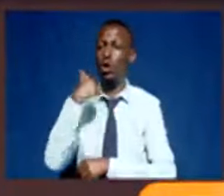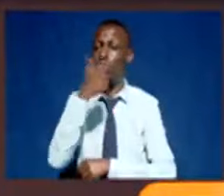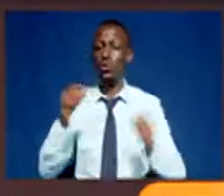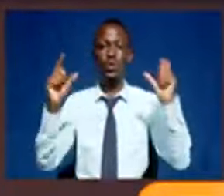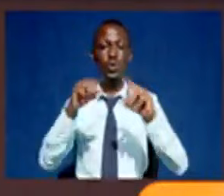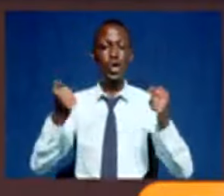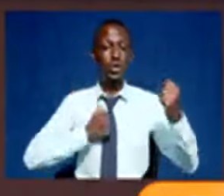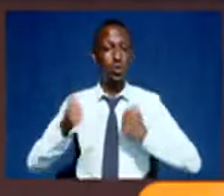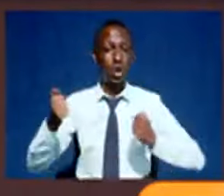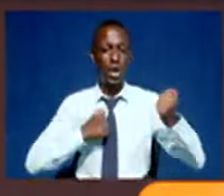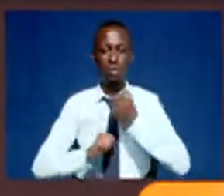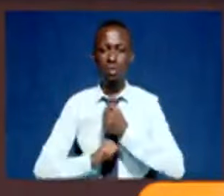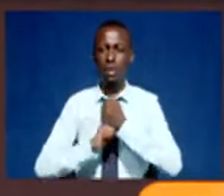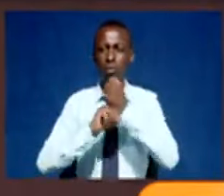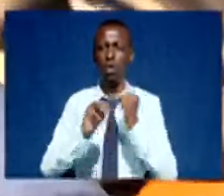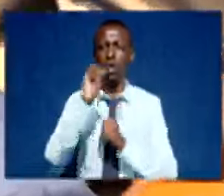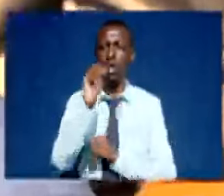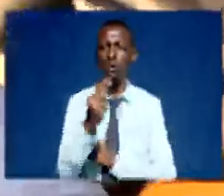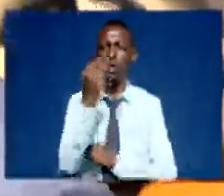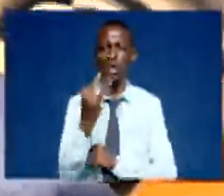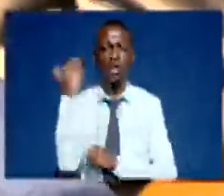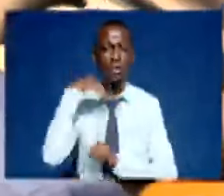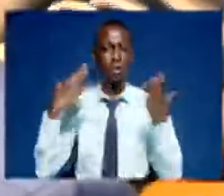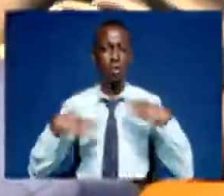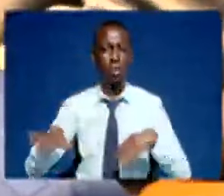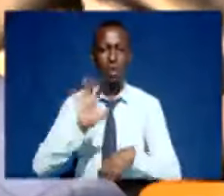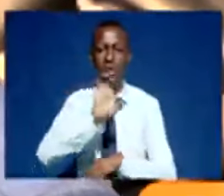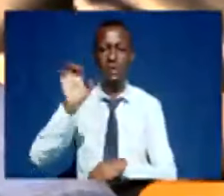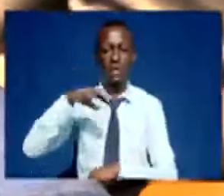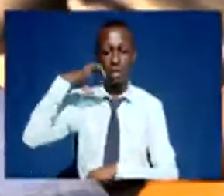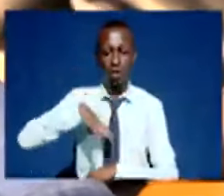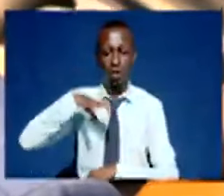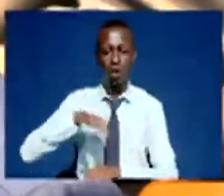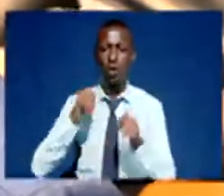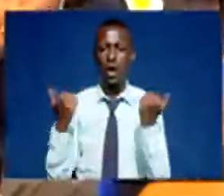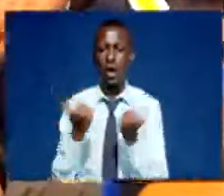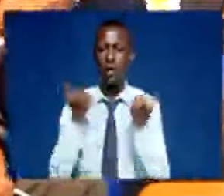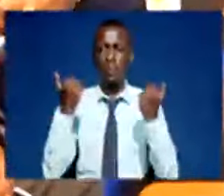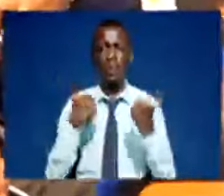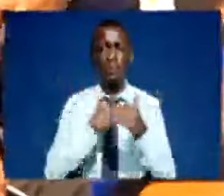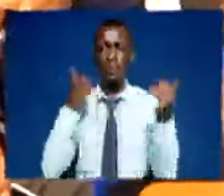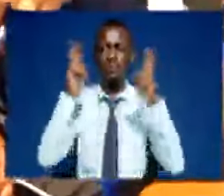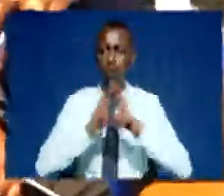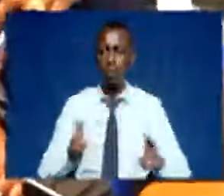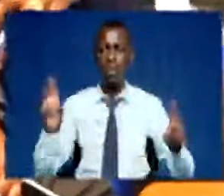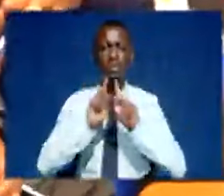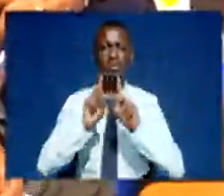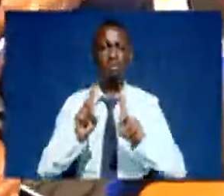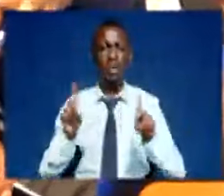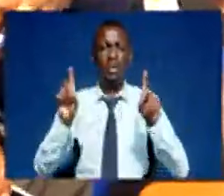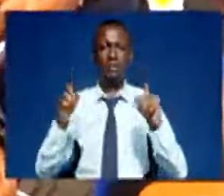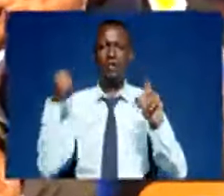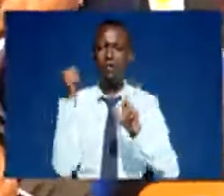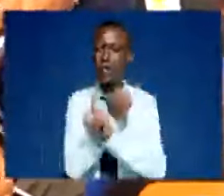Rwanda is backing M23 rebels in eastern DRC, which had been relatively calm but has been experiencing a flare-up